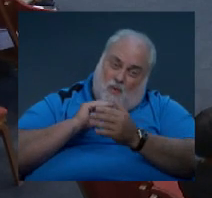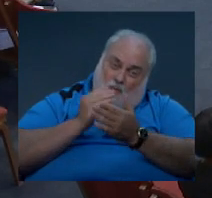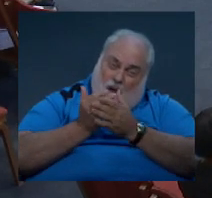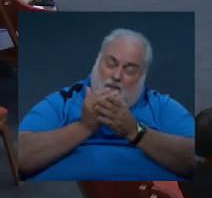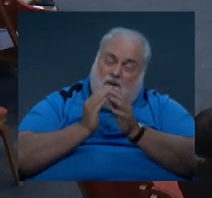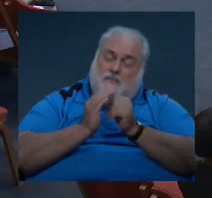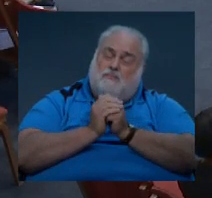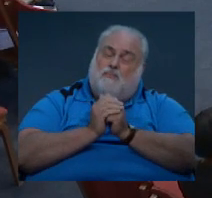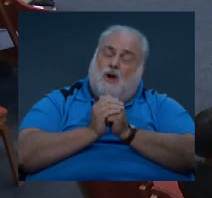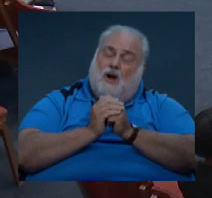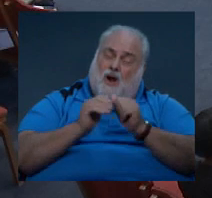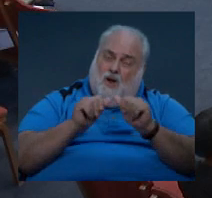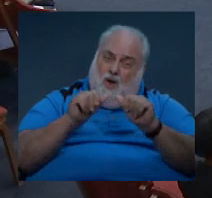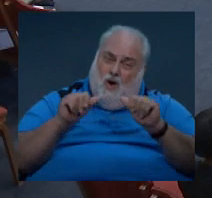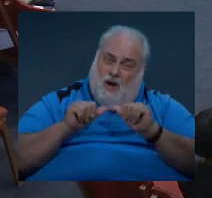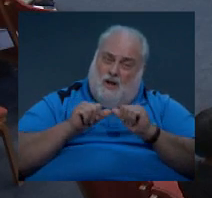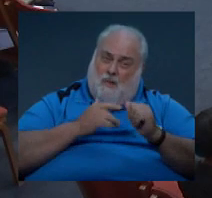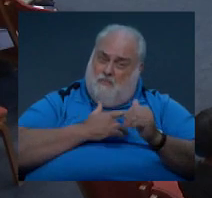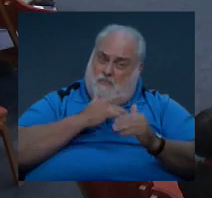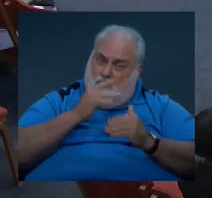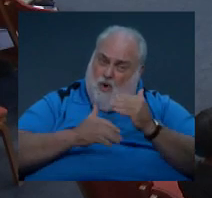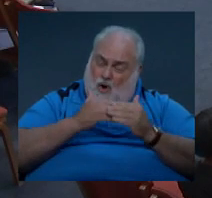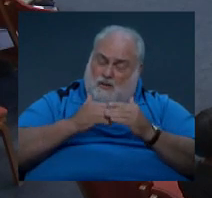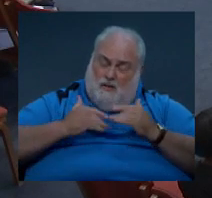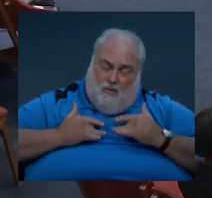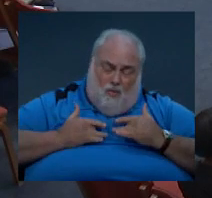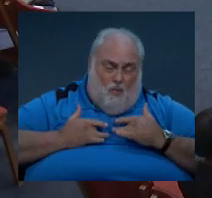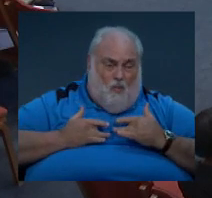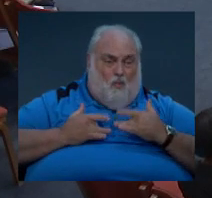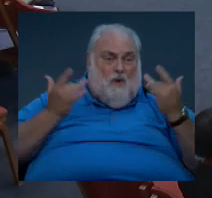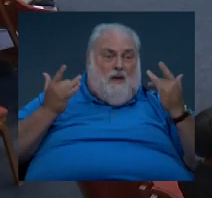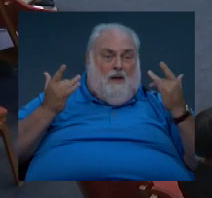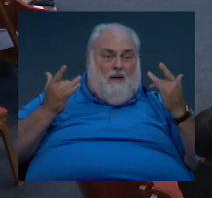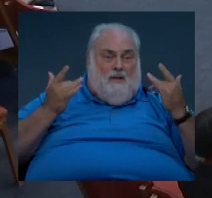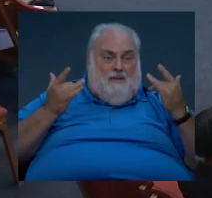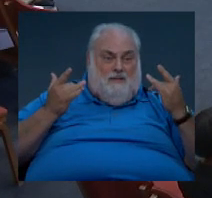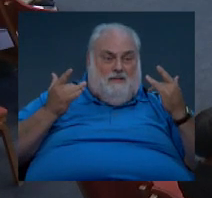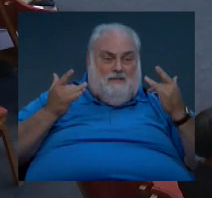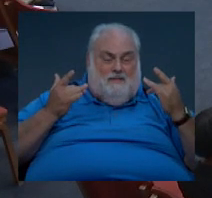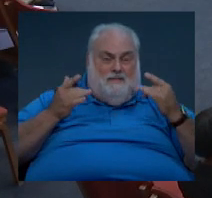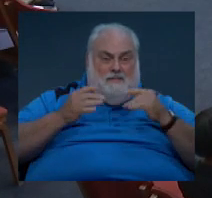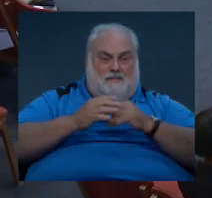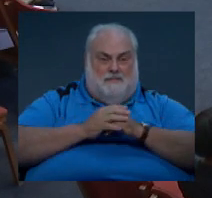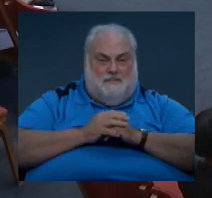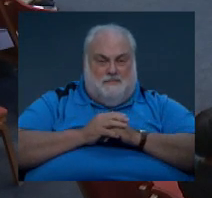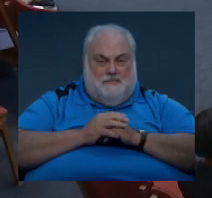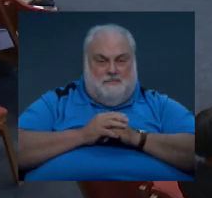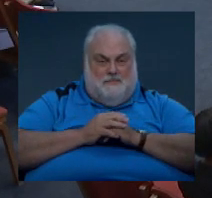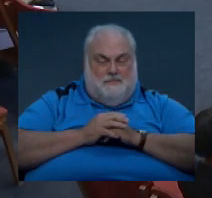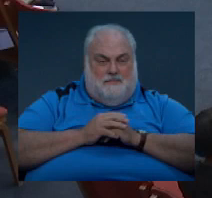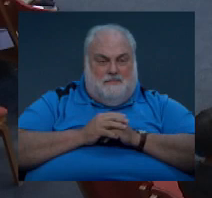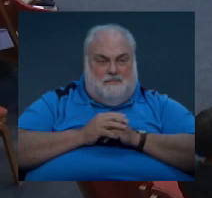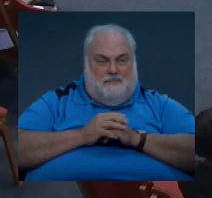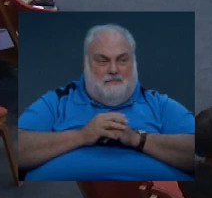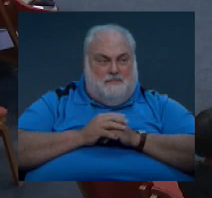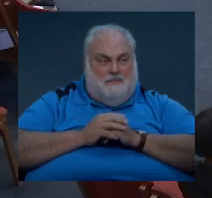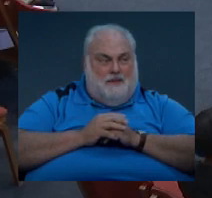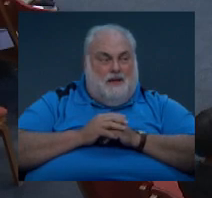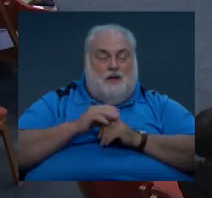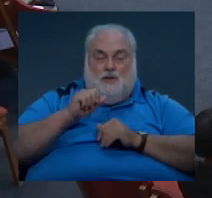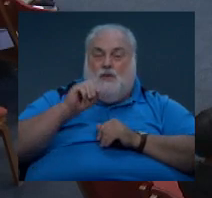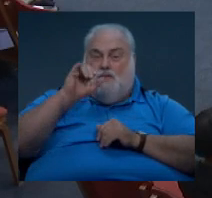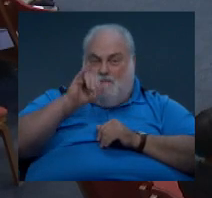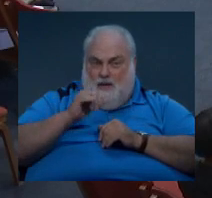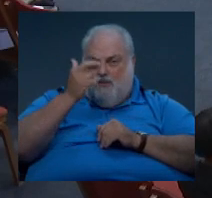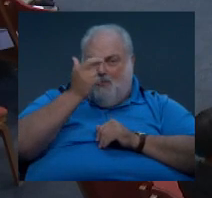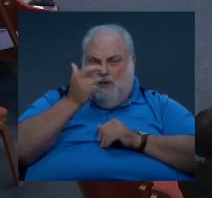garden, the scripture says mercy rejoice against judgment. In other words, it cuts their losses short. So that's why we have